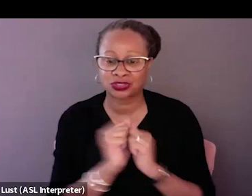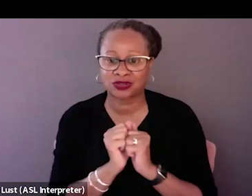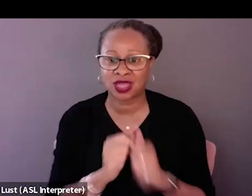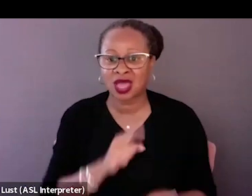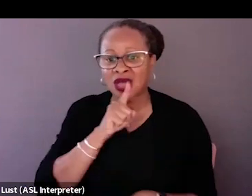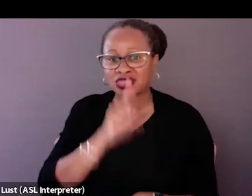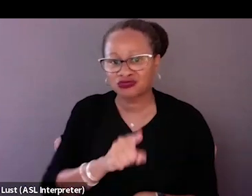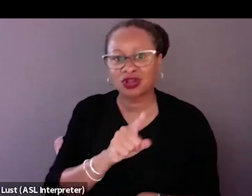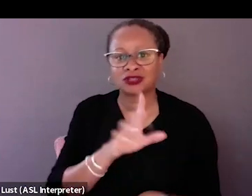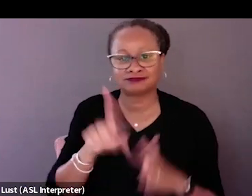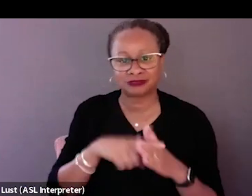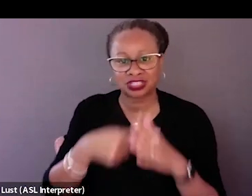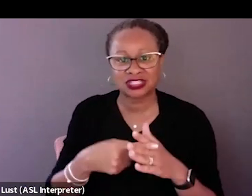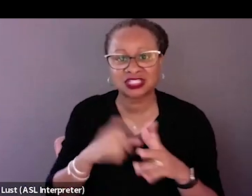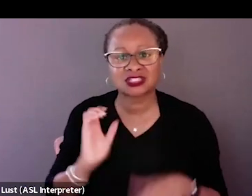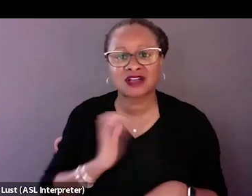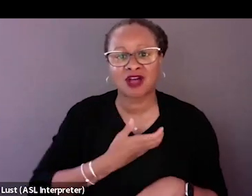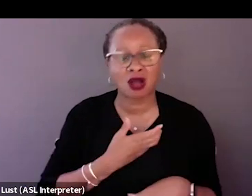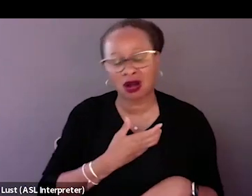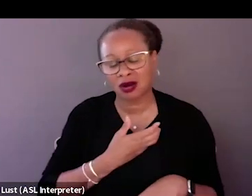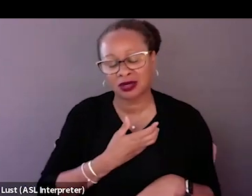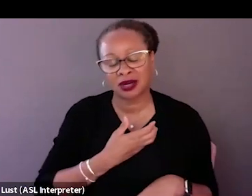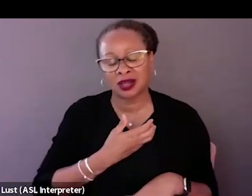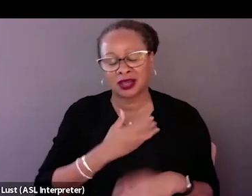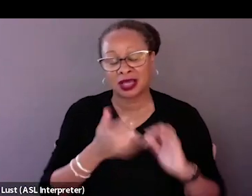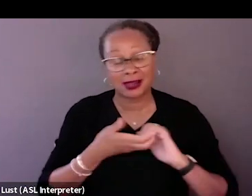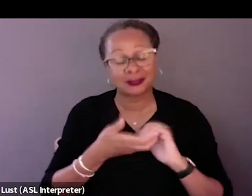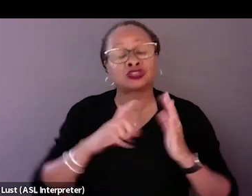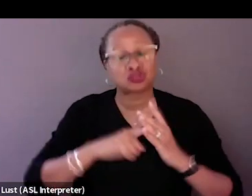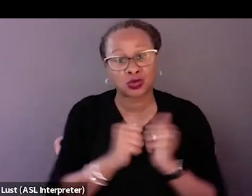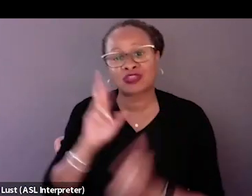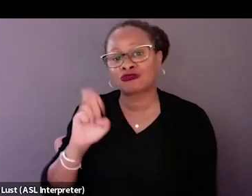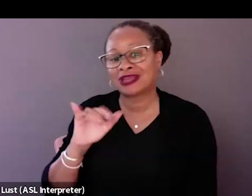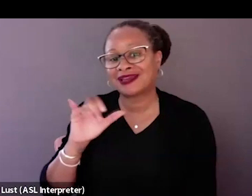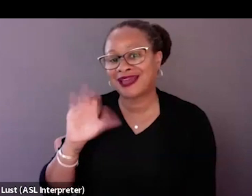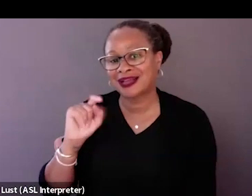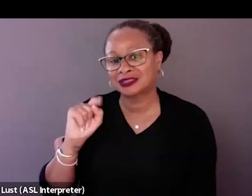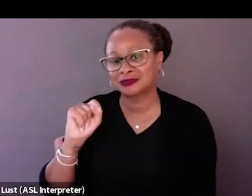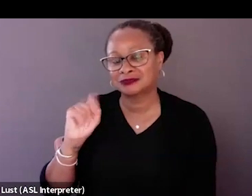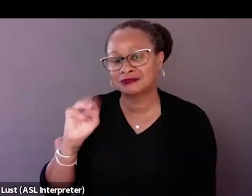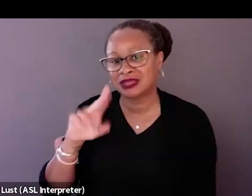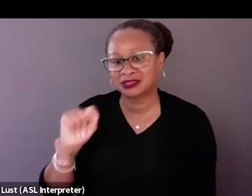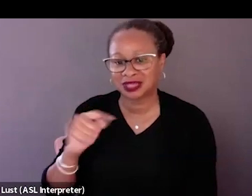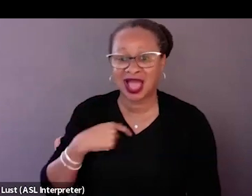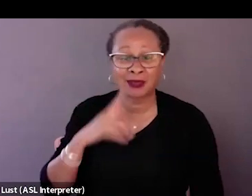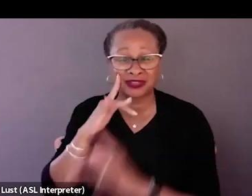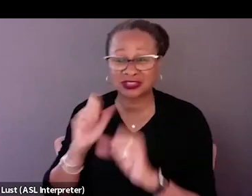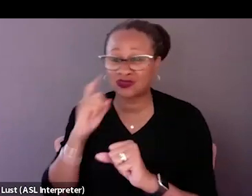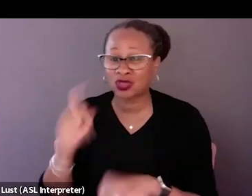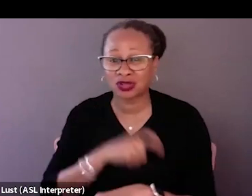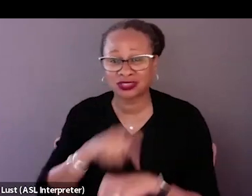real genesis of our collaboration was starting in the reenactment world. I for a really long time had been fascinated